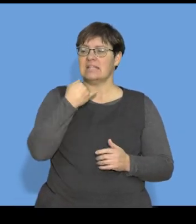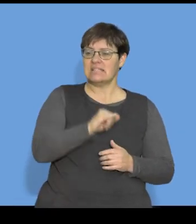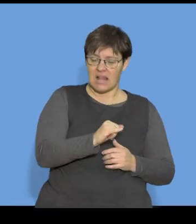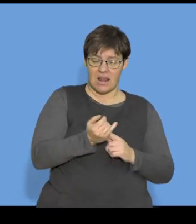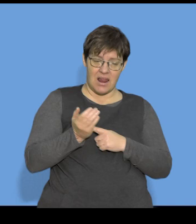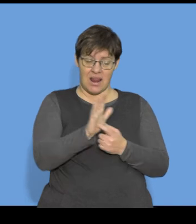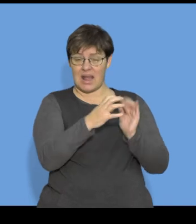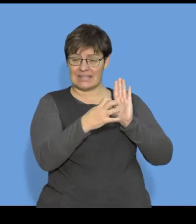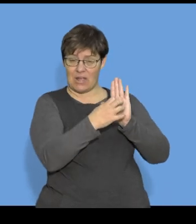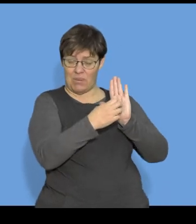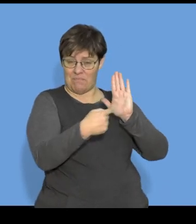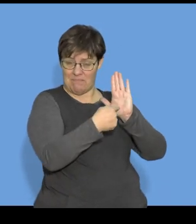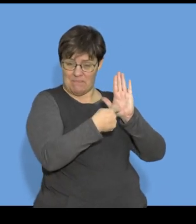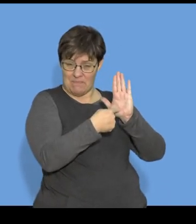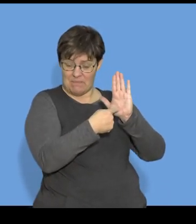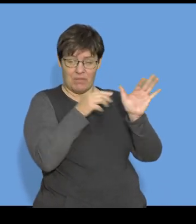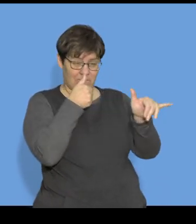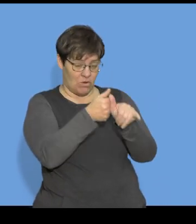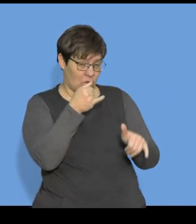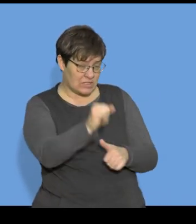question, still based on the diagram.